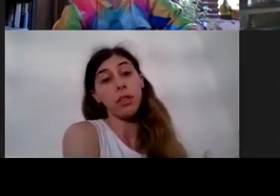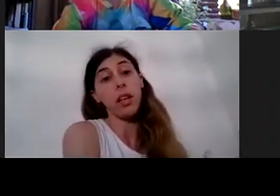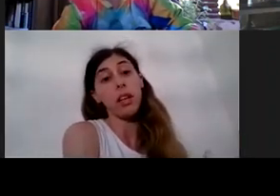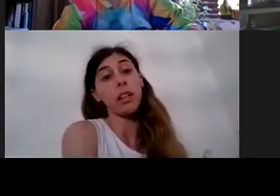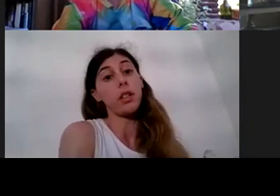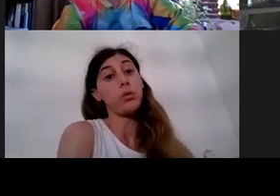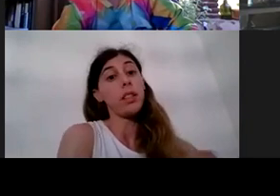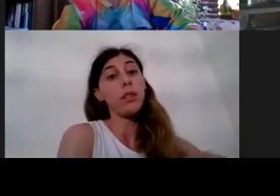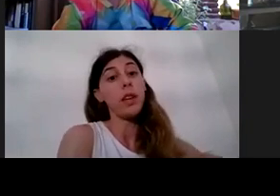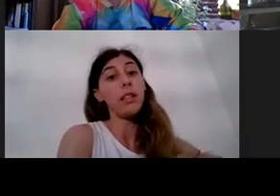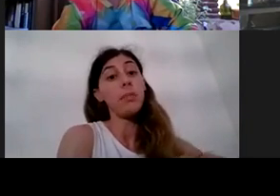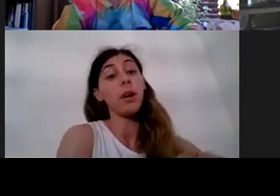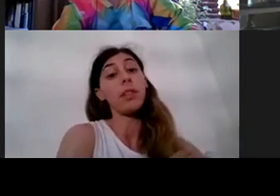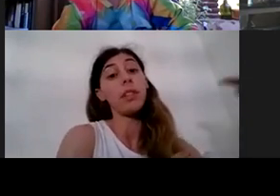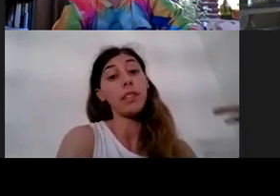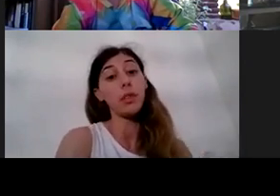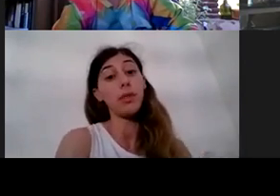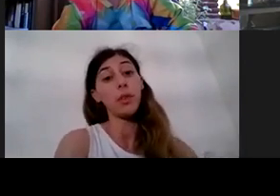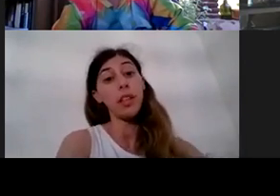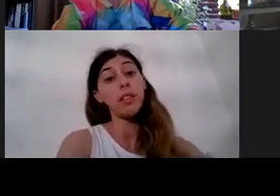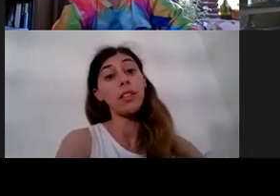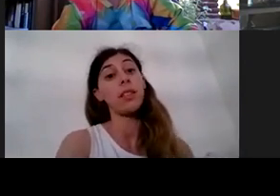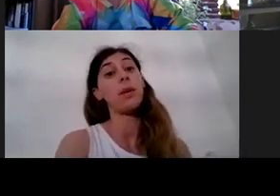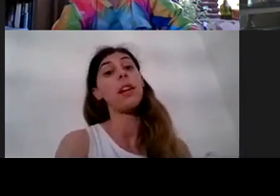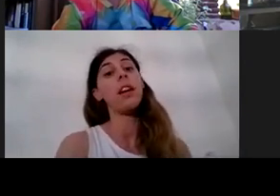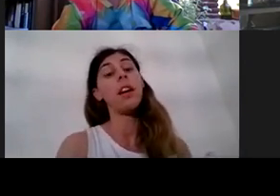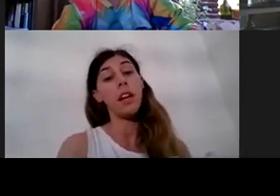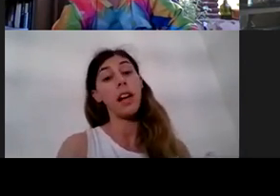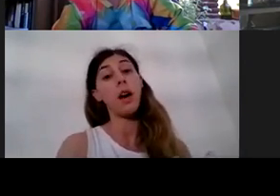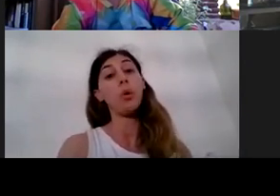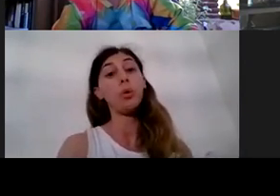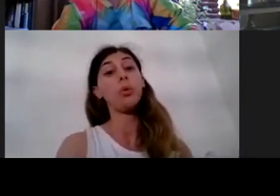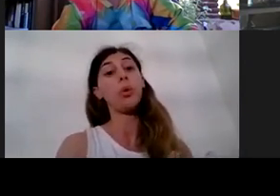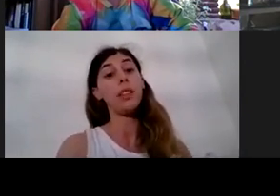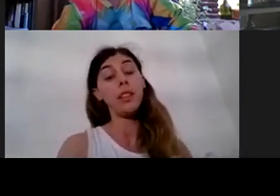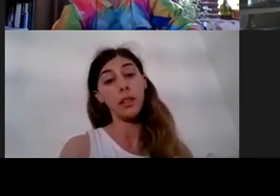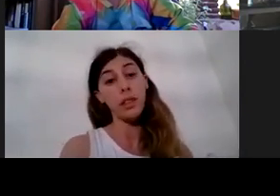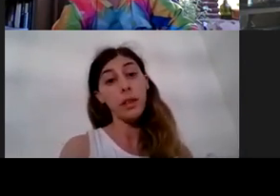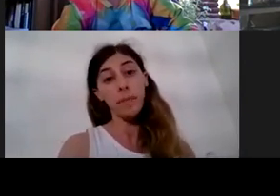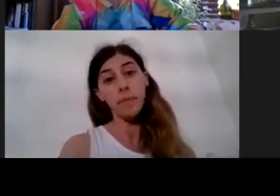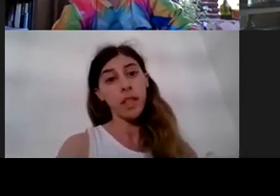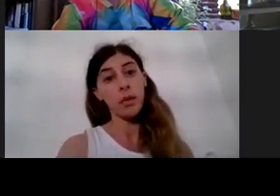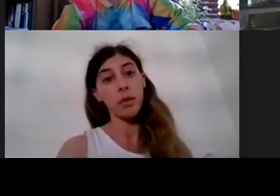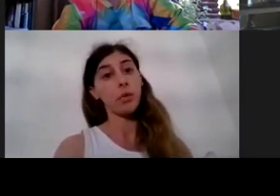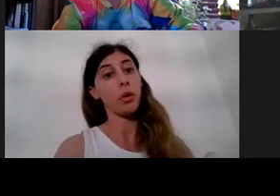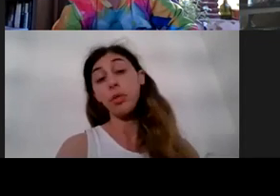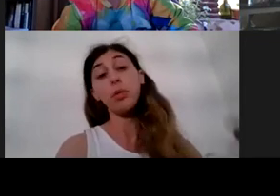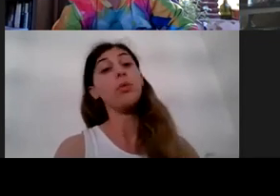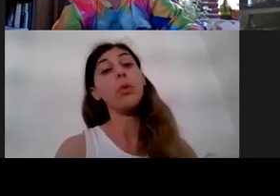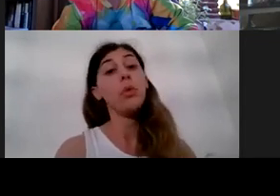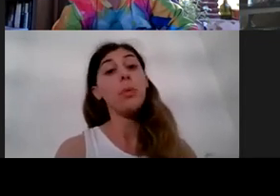didn't respect the protocols. This is a protocol for